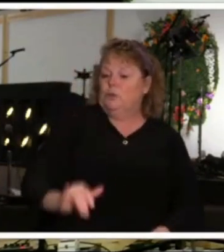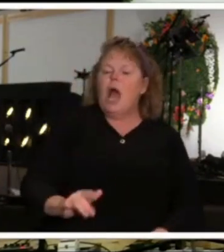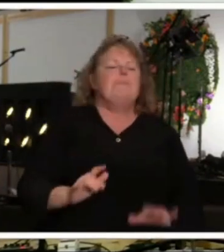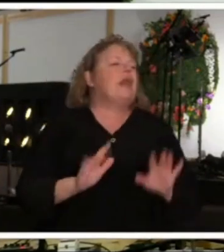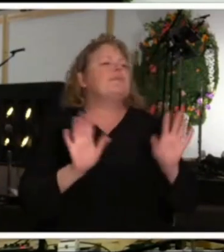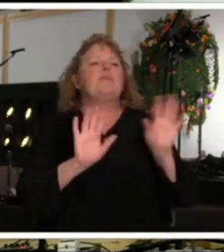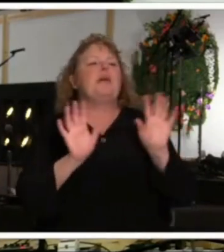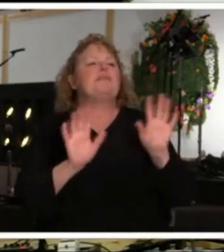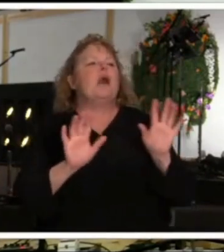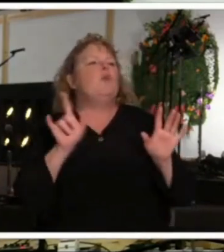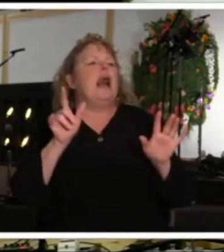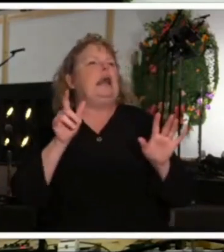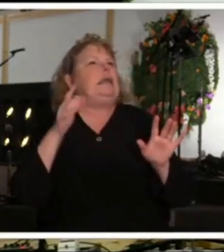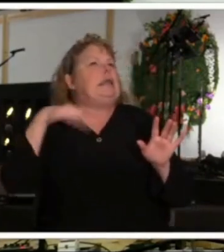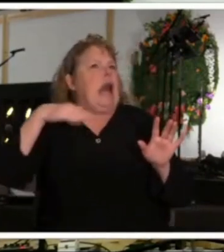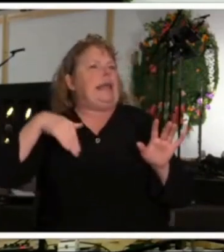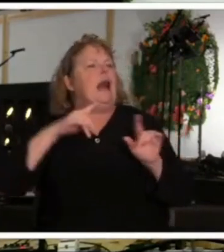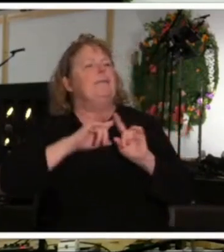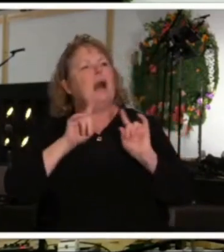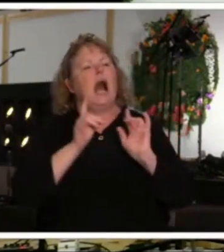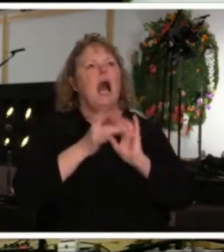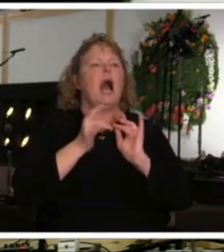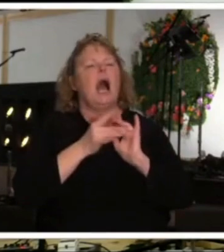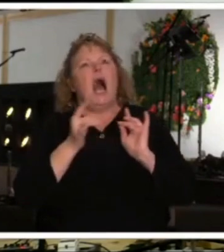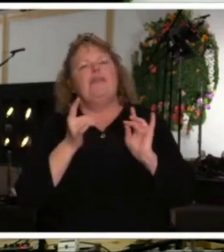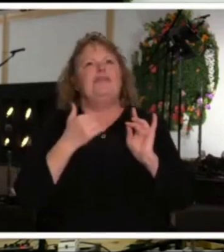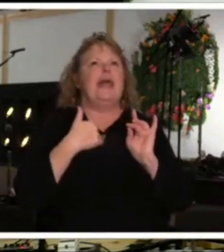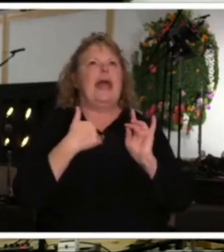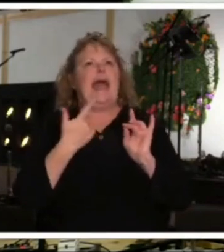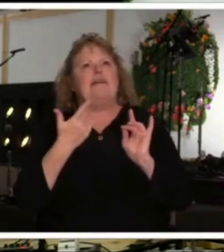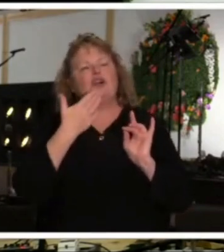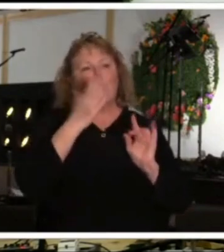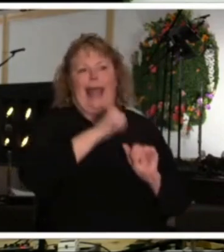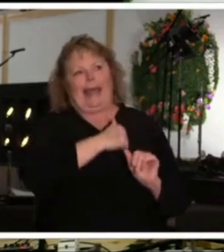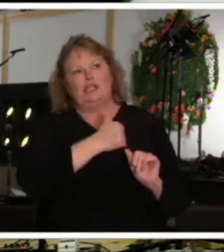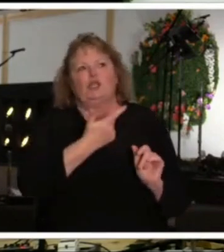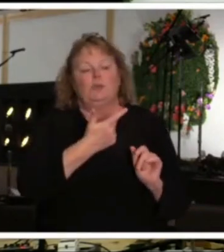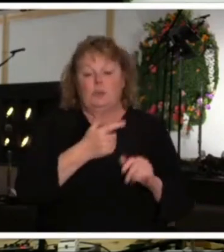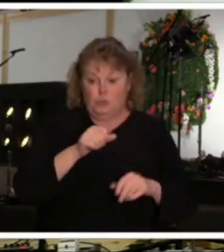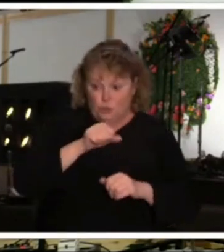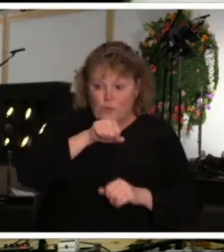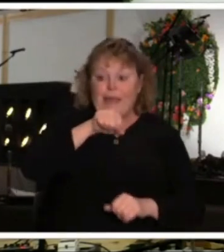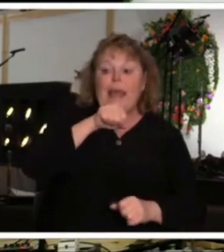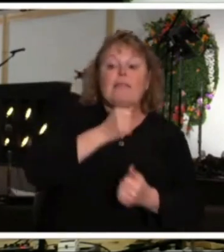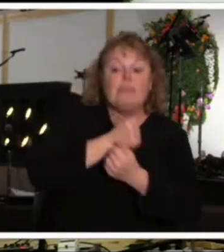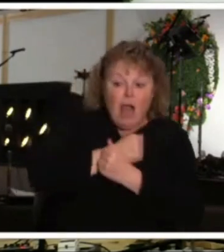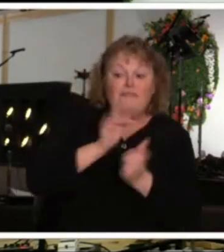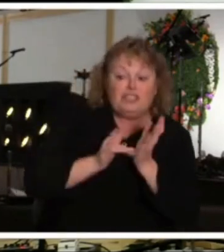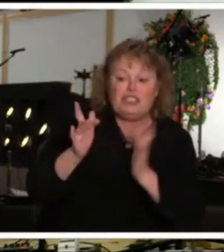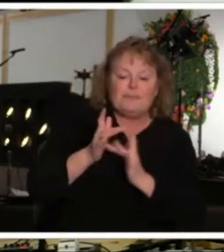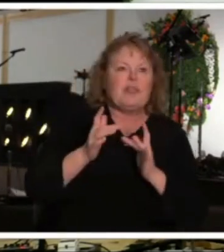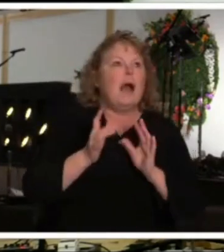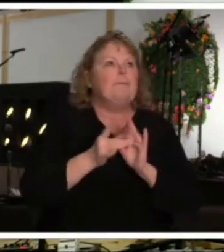Well, they may not know Jesus, but they got a nice attitude. Well, do they know Jesus?